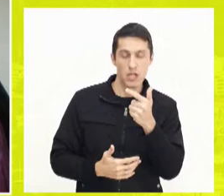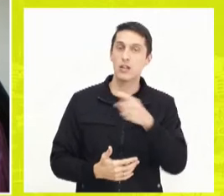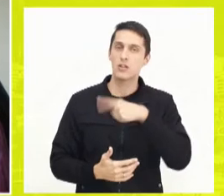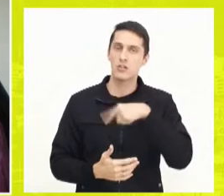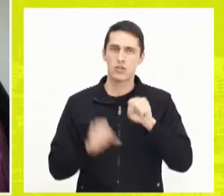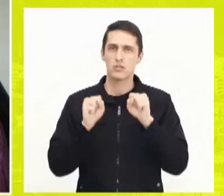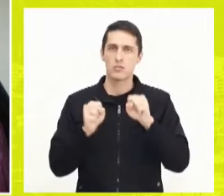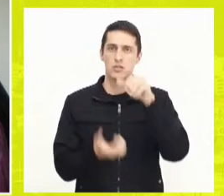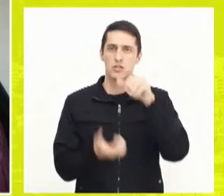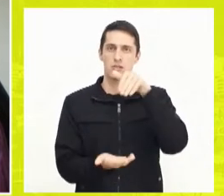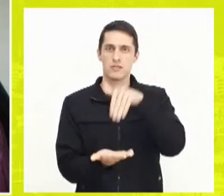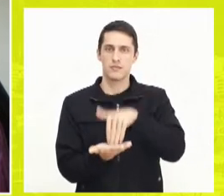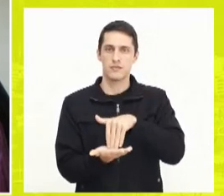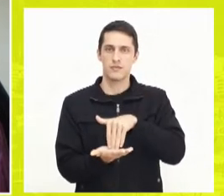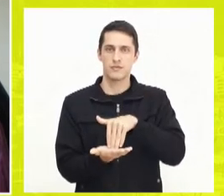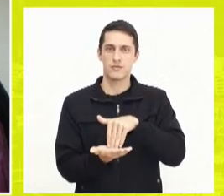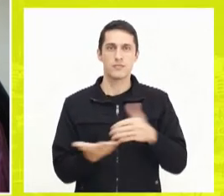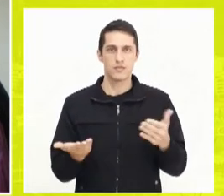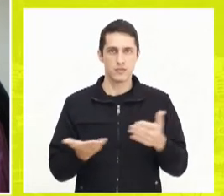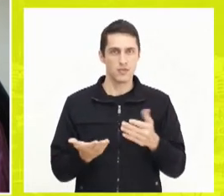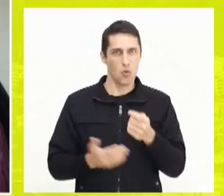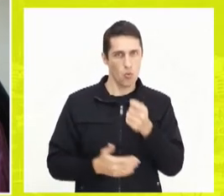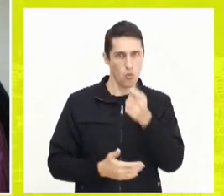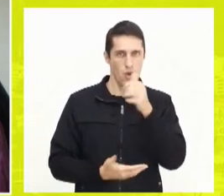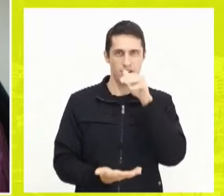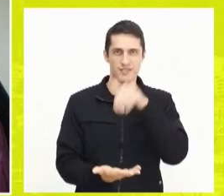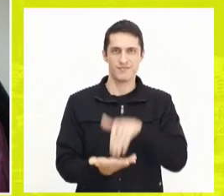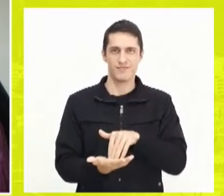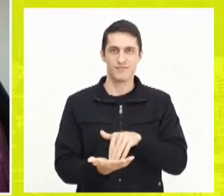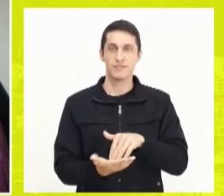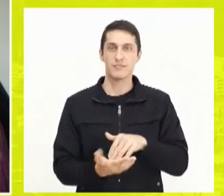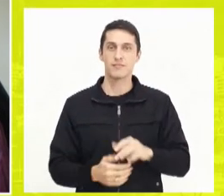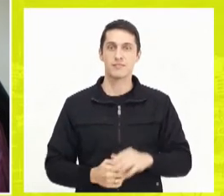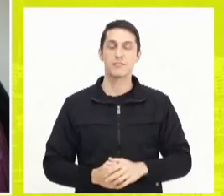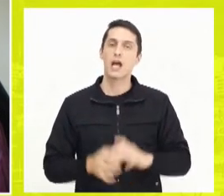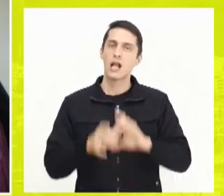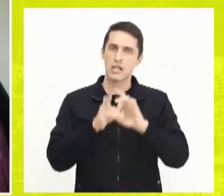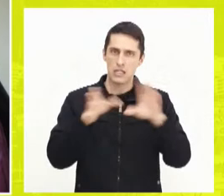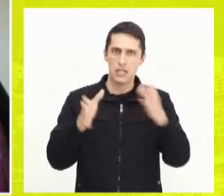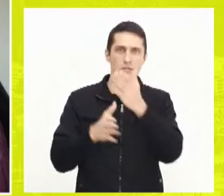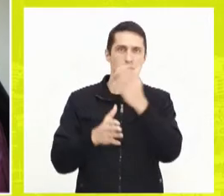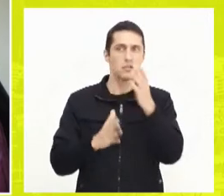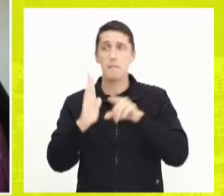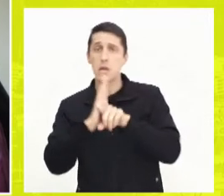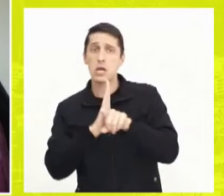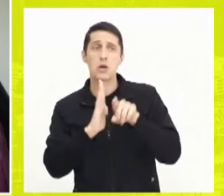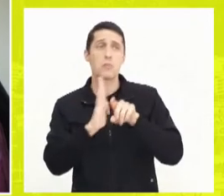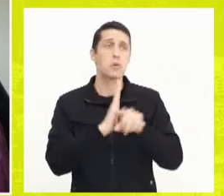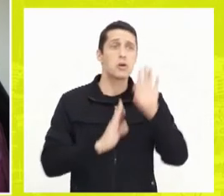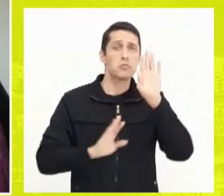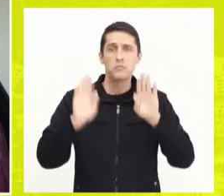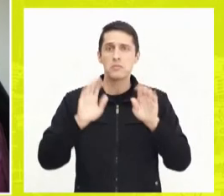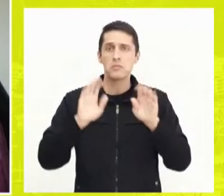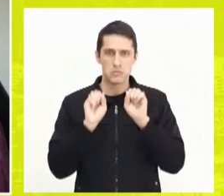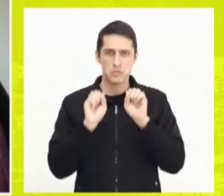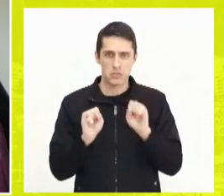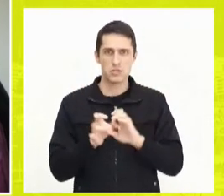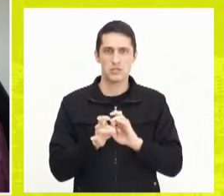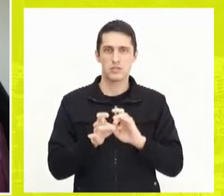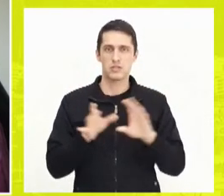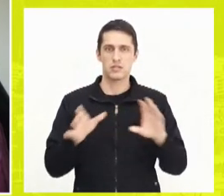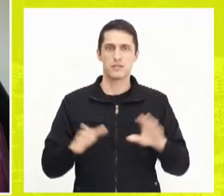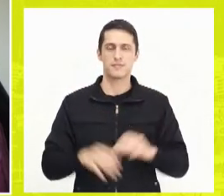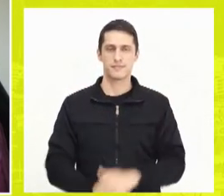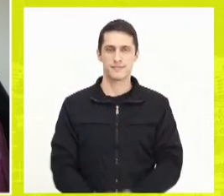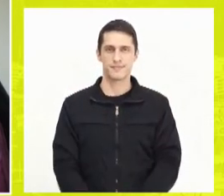have any questions otherwise we're going towards the end of our panels i don't know if you guys have